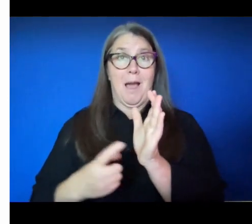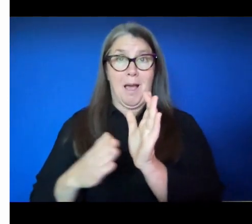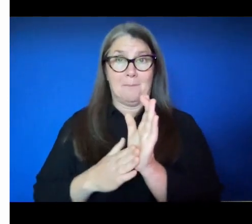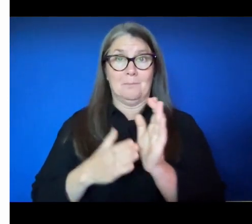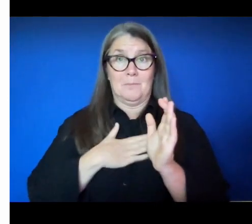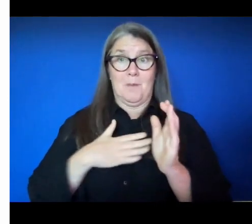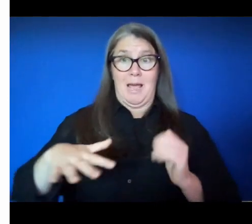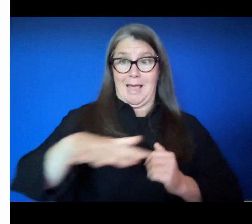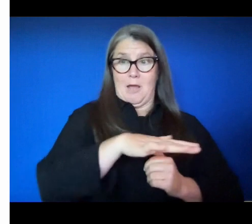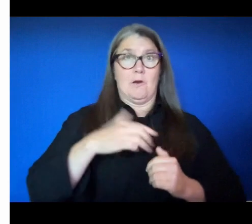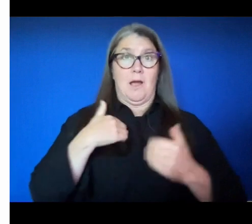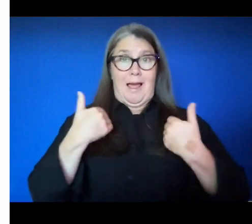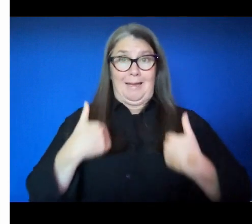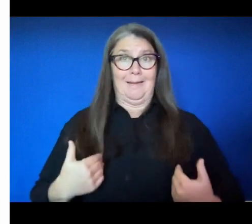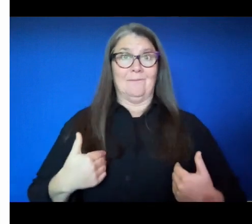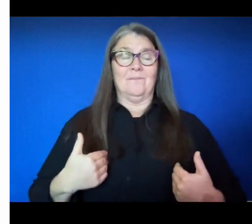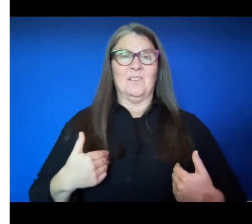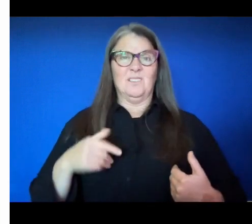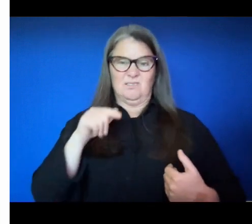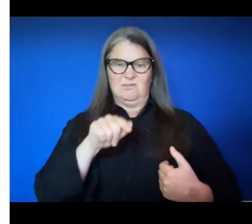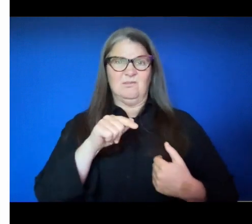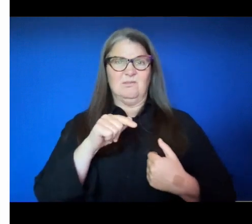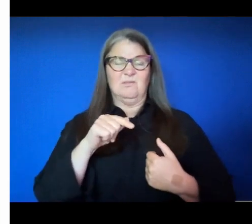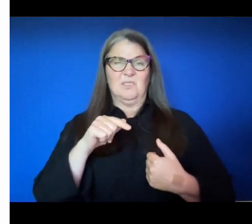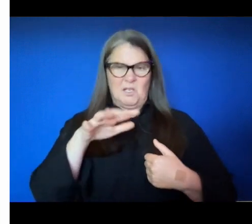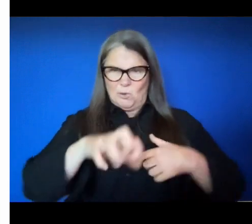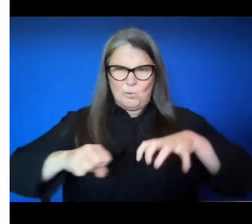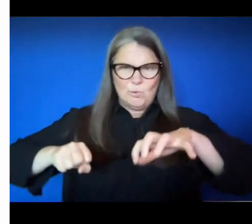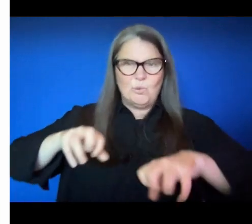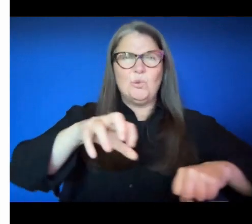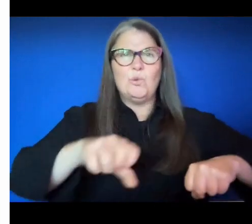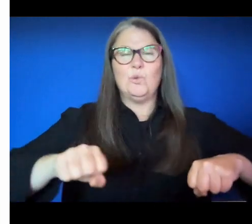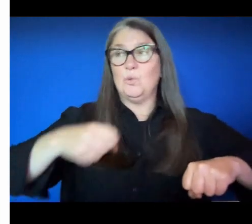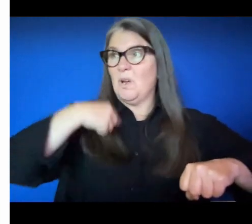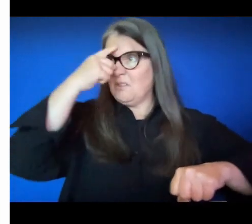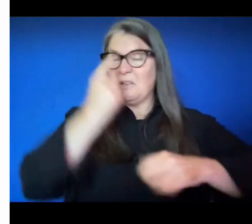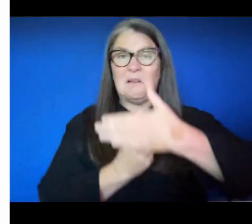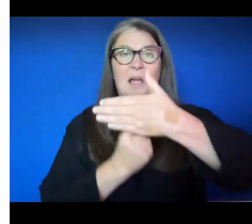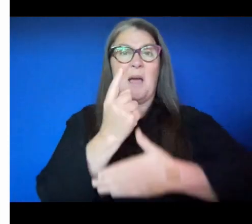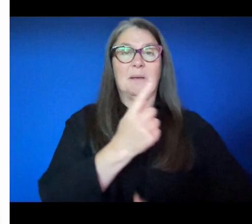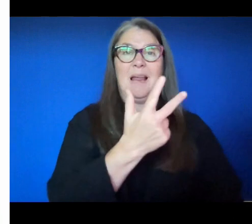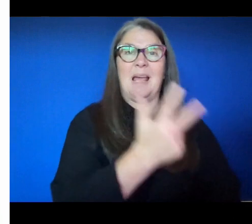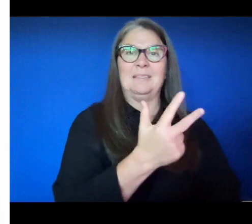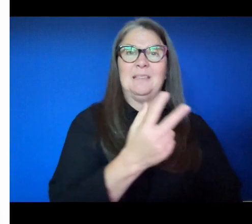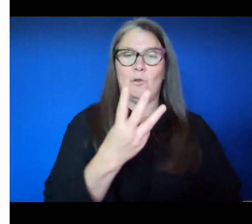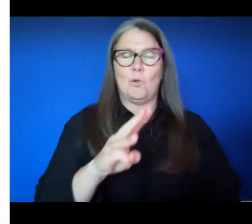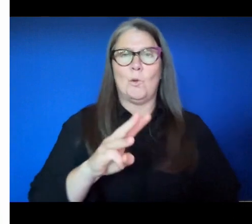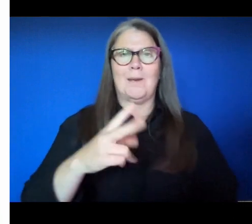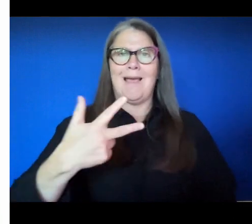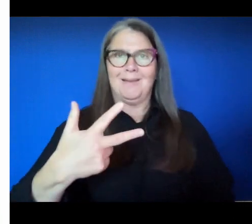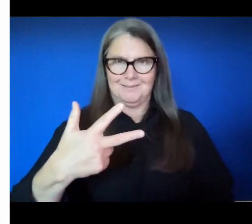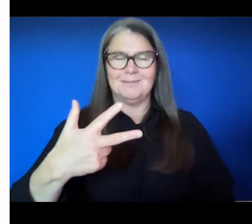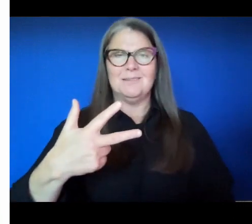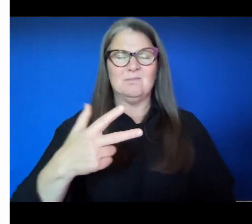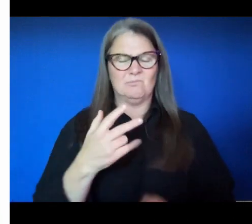was colonised in 1838, I think was the sort of moment. It's very